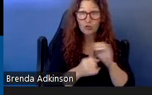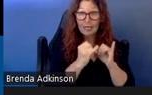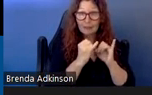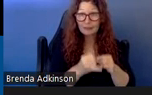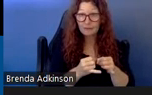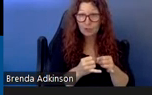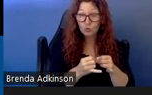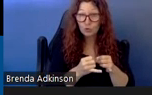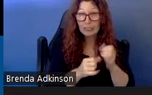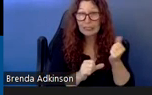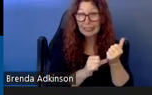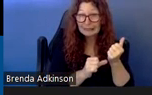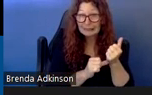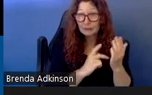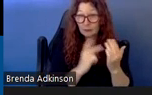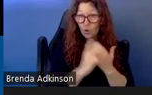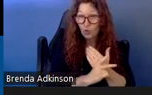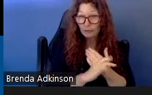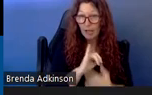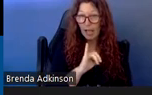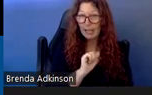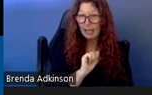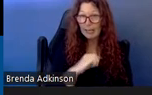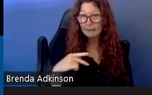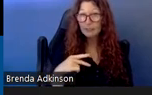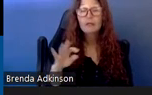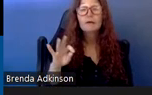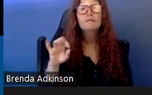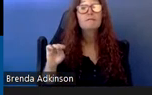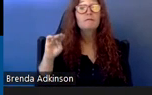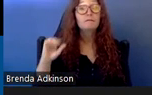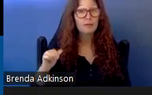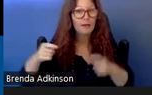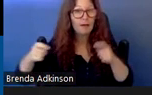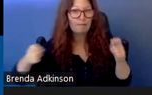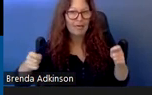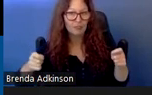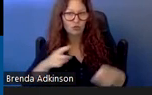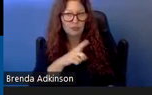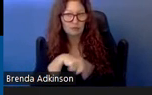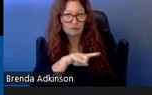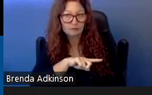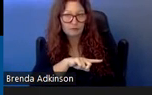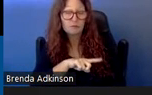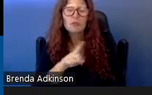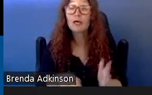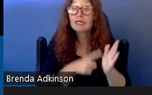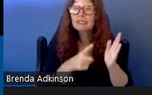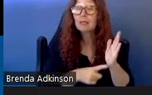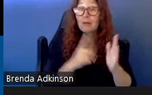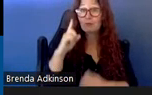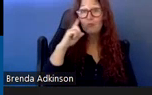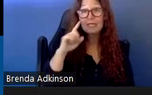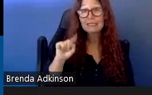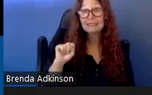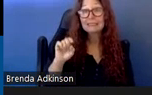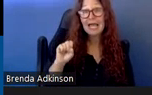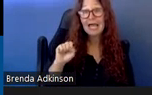program, and it is managed by FEMA. And sometimes we think TSA is the easy